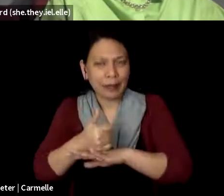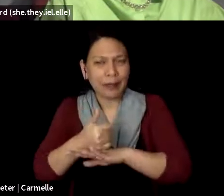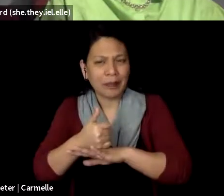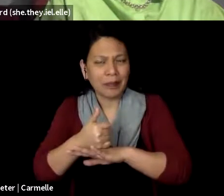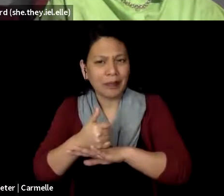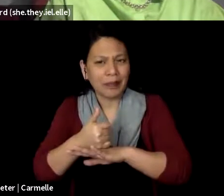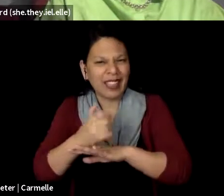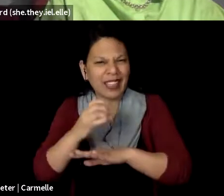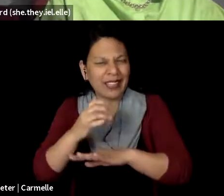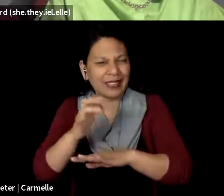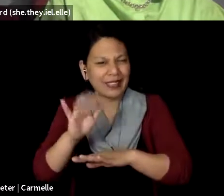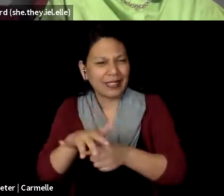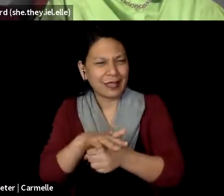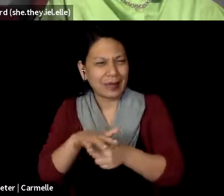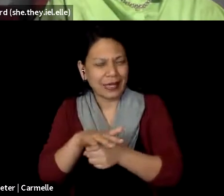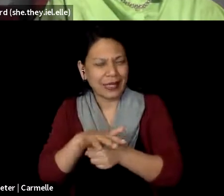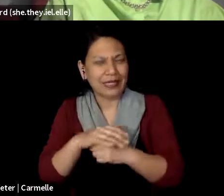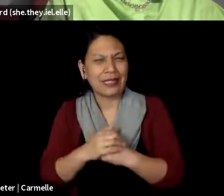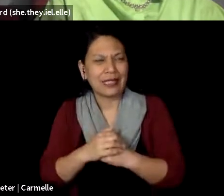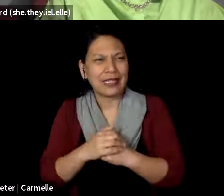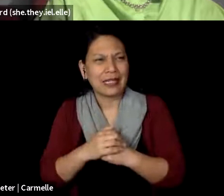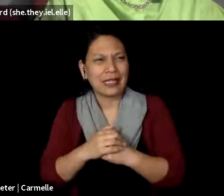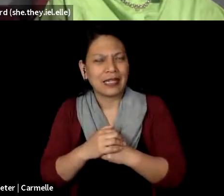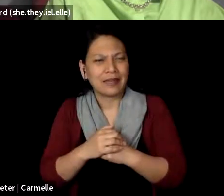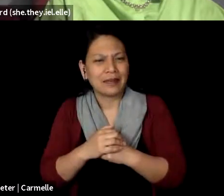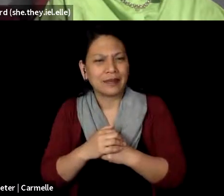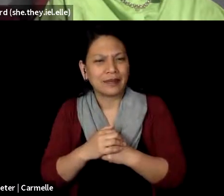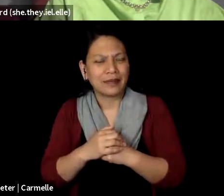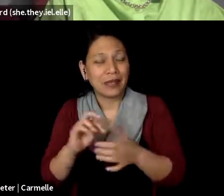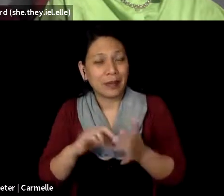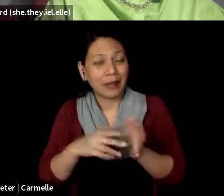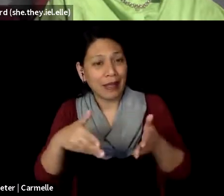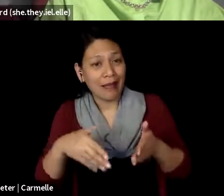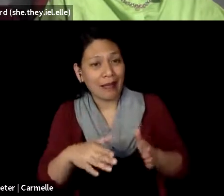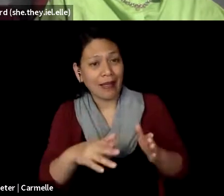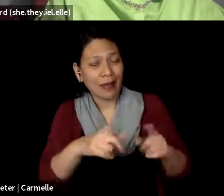artists, you know, the space to bring in